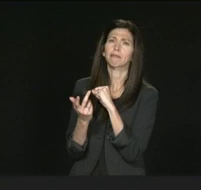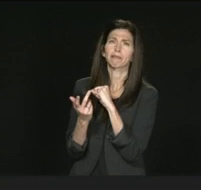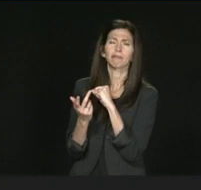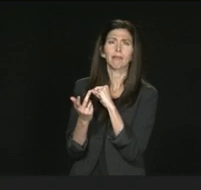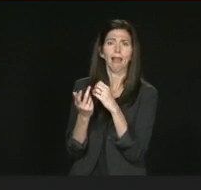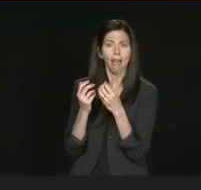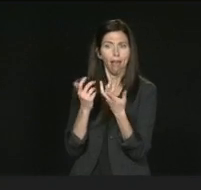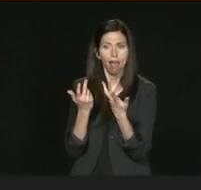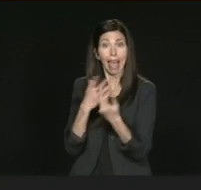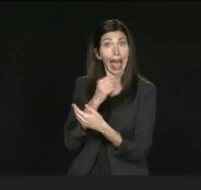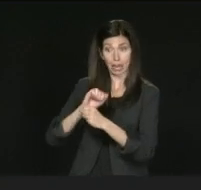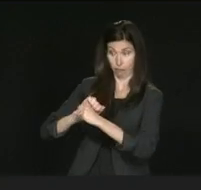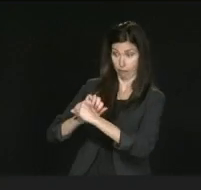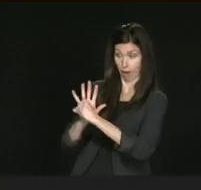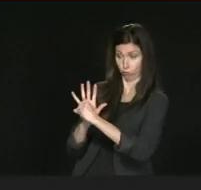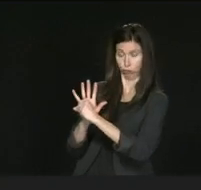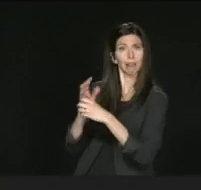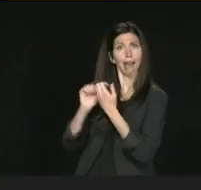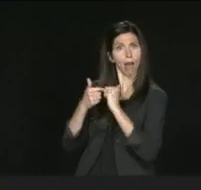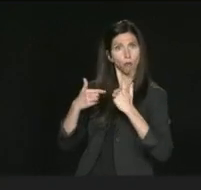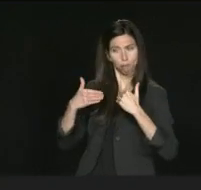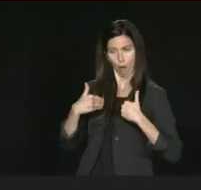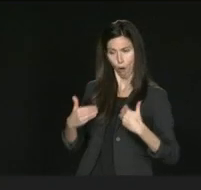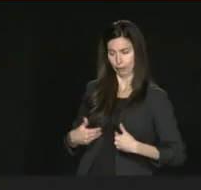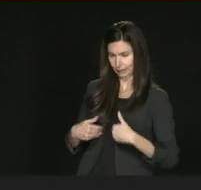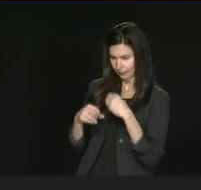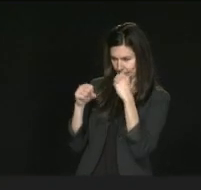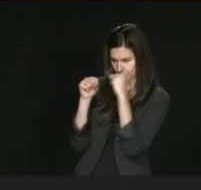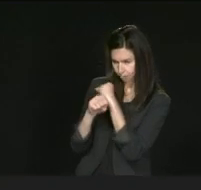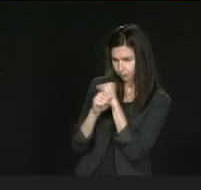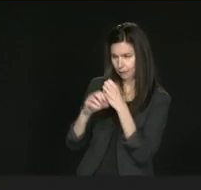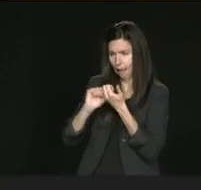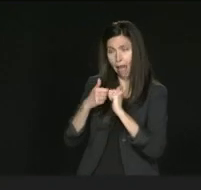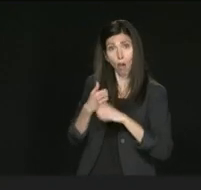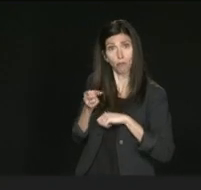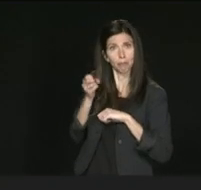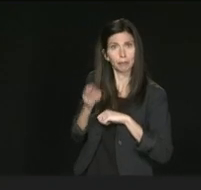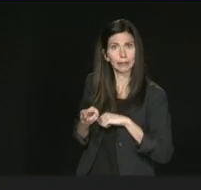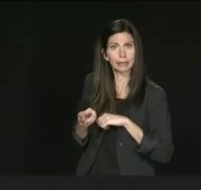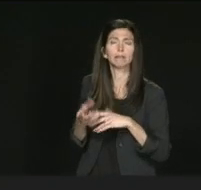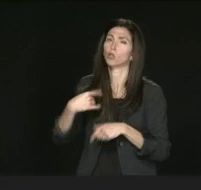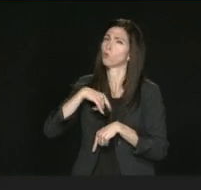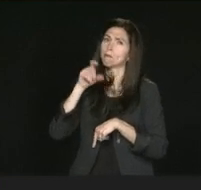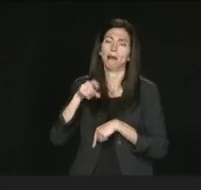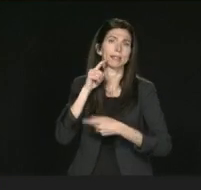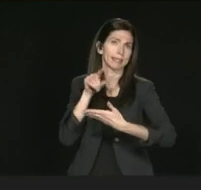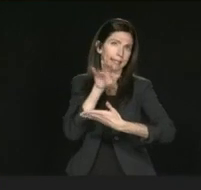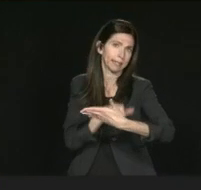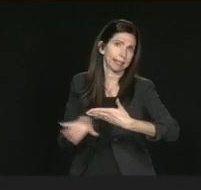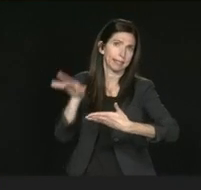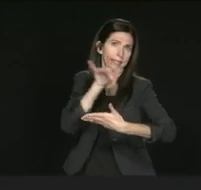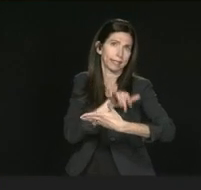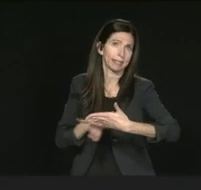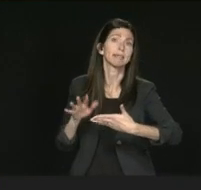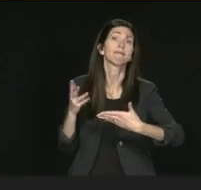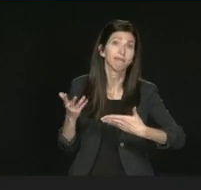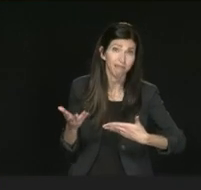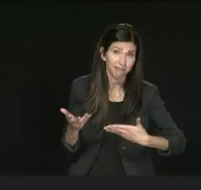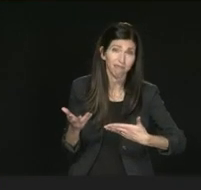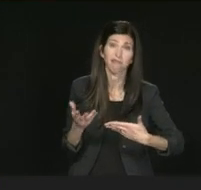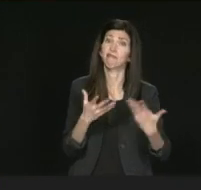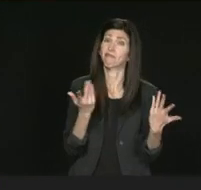of other studies related to mental health and all sorts of other stresses and what that's that to do to the immune